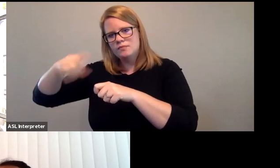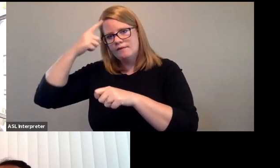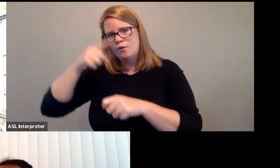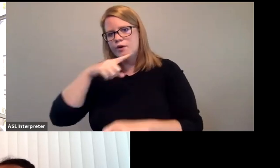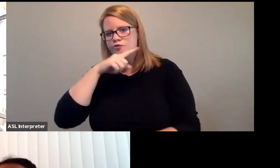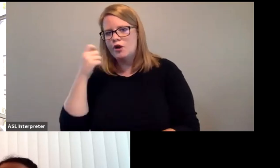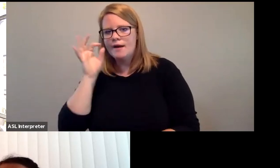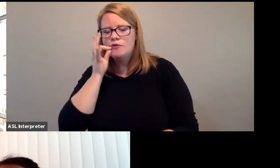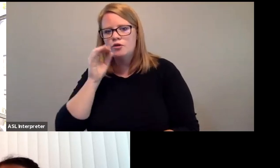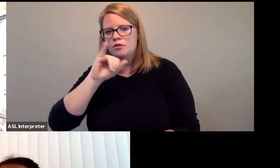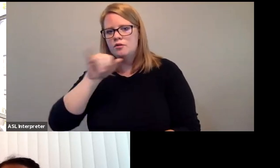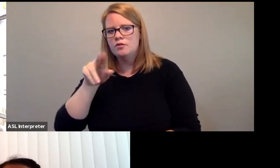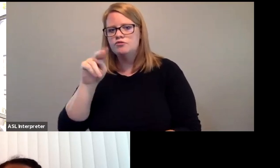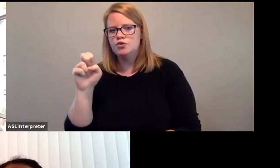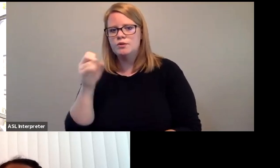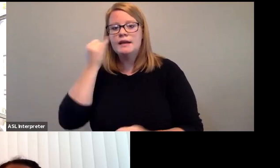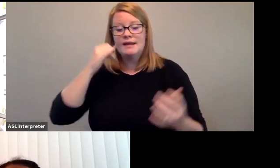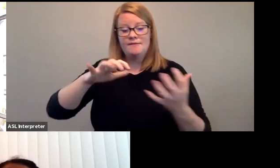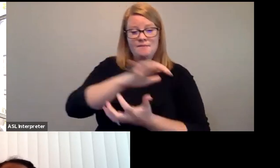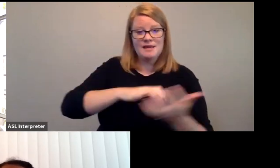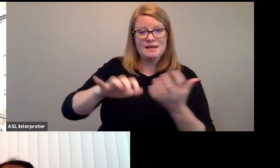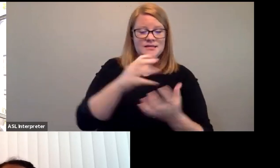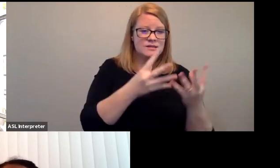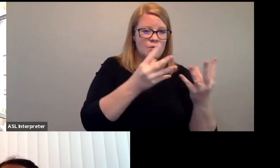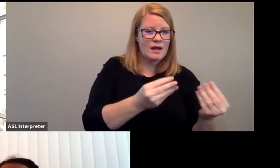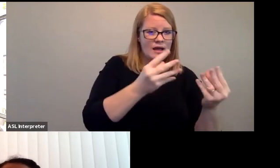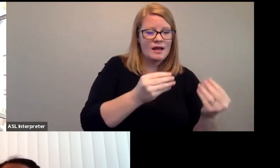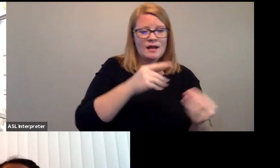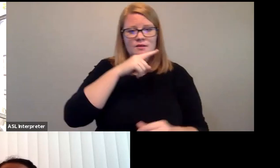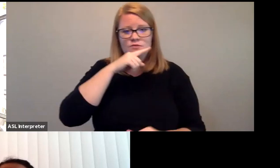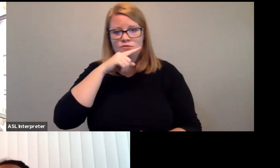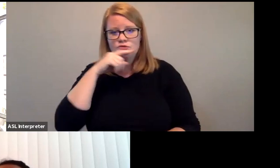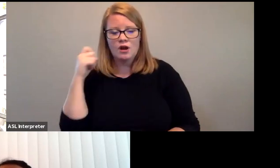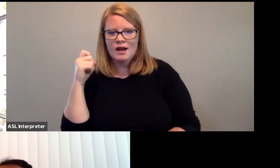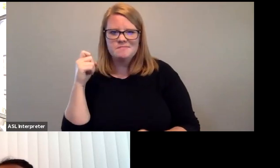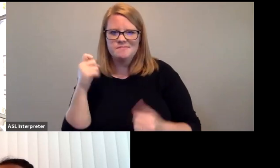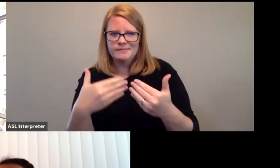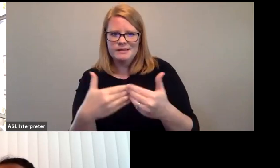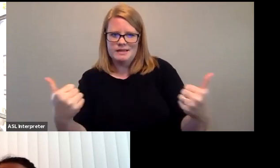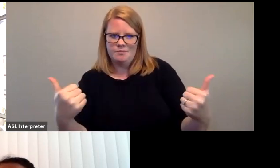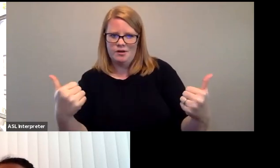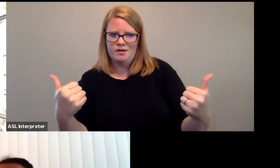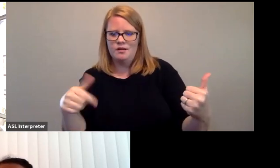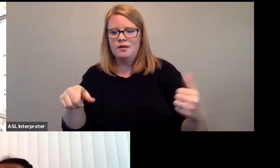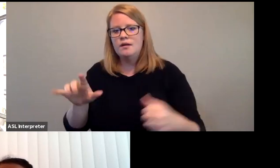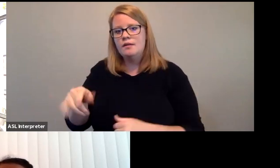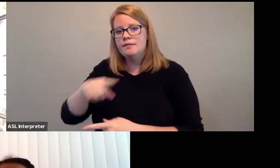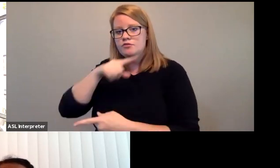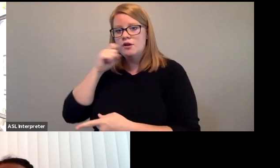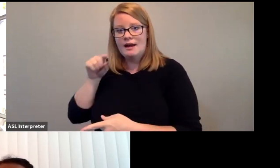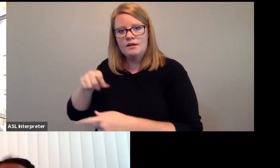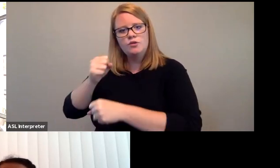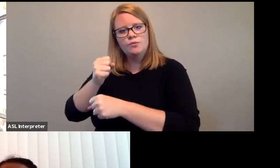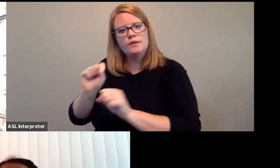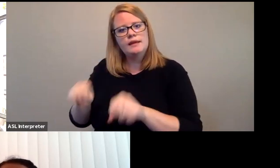can actually dry and continue to keep preserved as a whole. So then you won't have to process them. You can even save those and eat